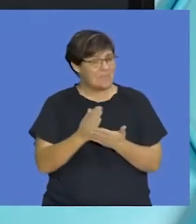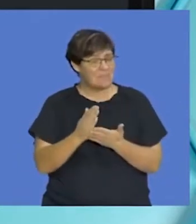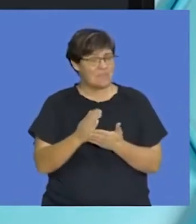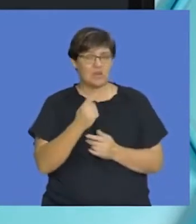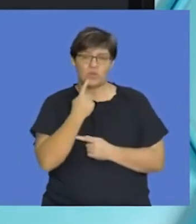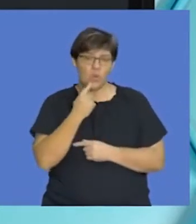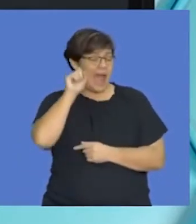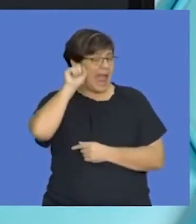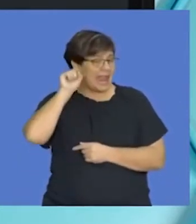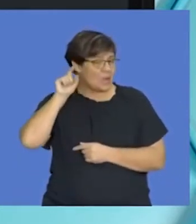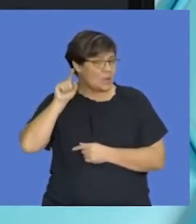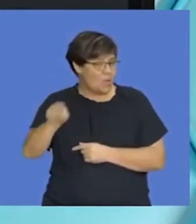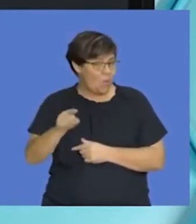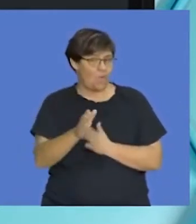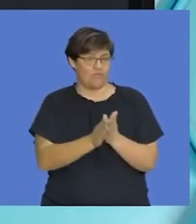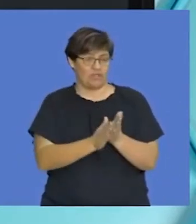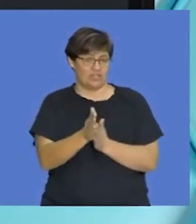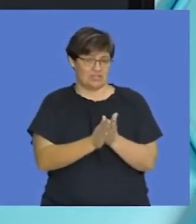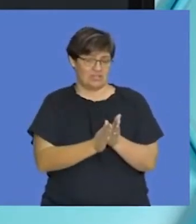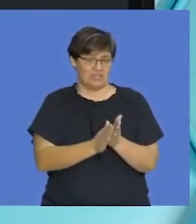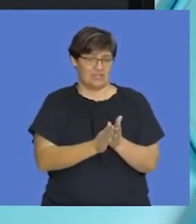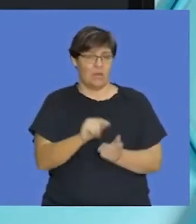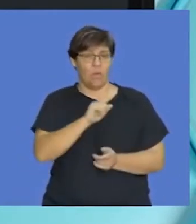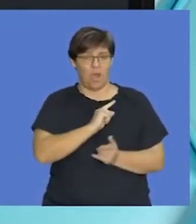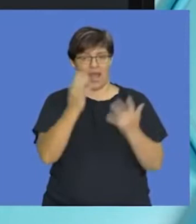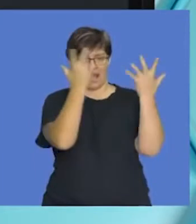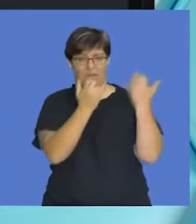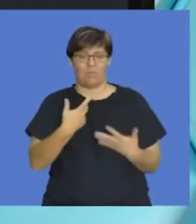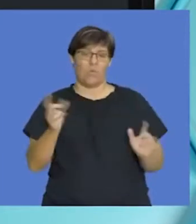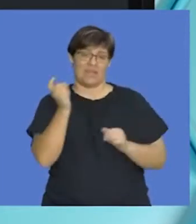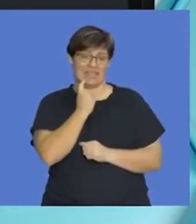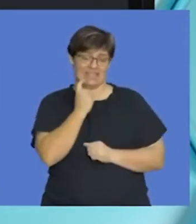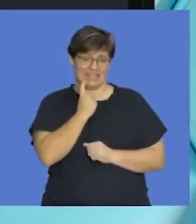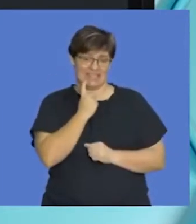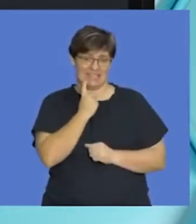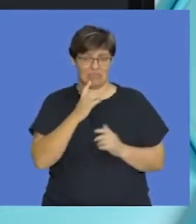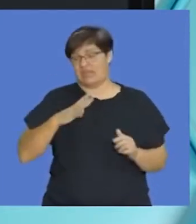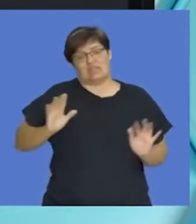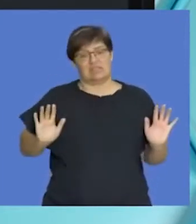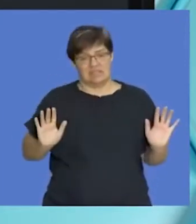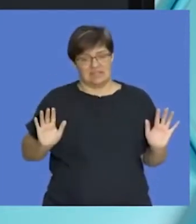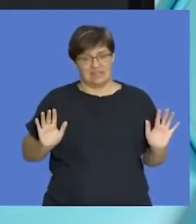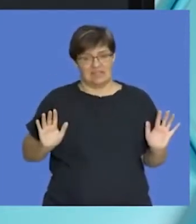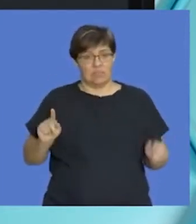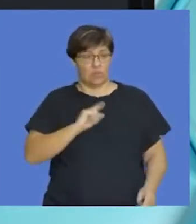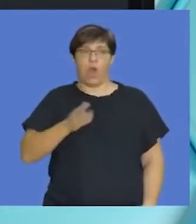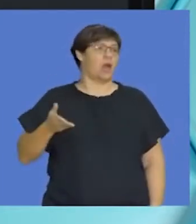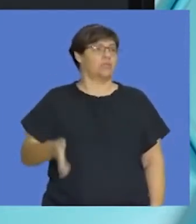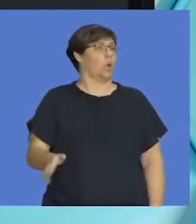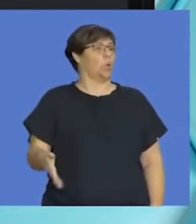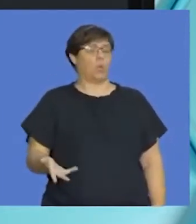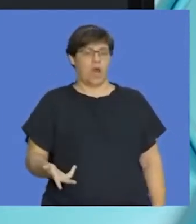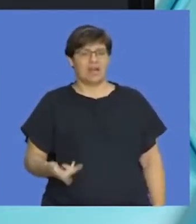we choose to ignore friction to make our calculations easier, but that's all. It's not because it's not there,